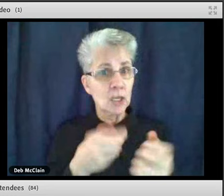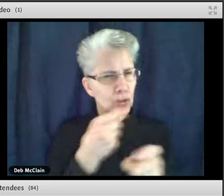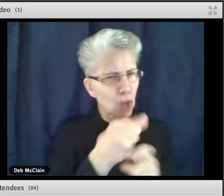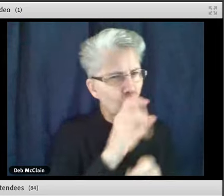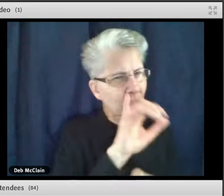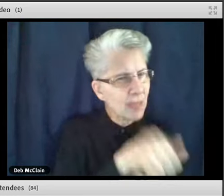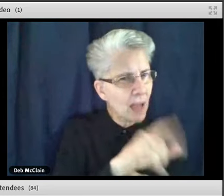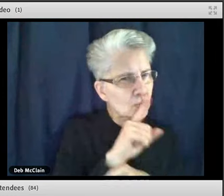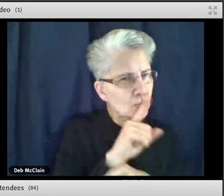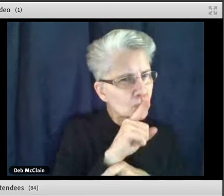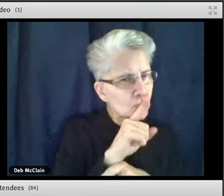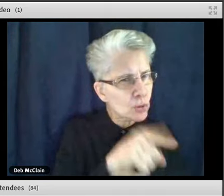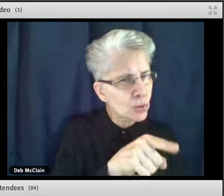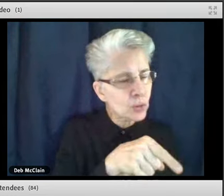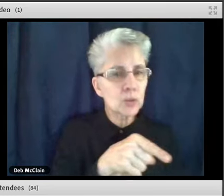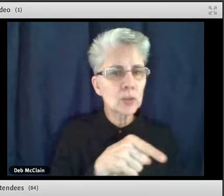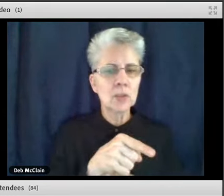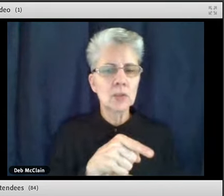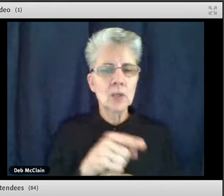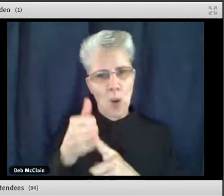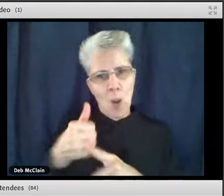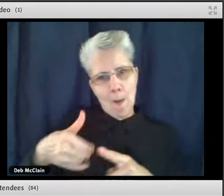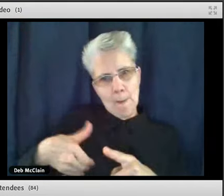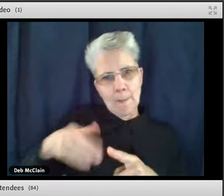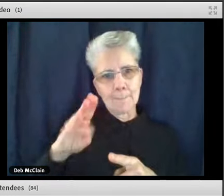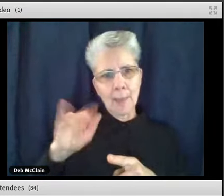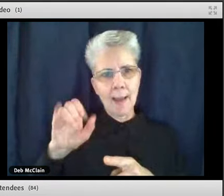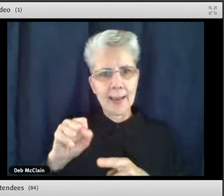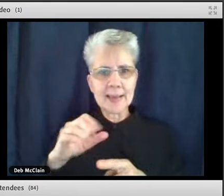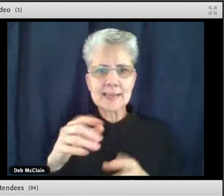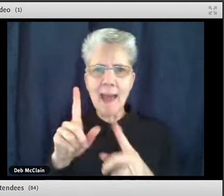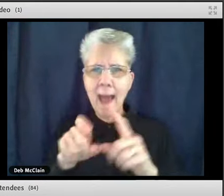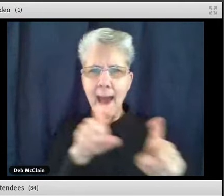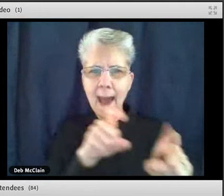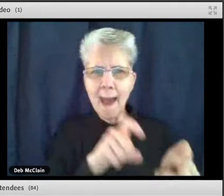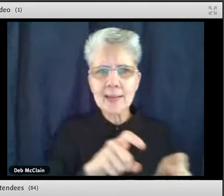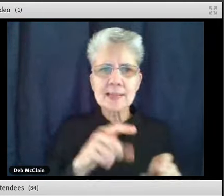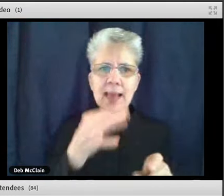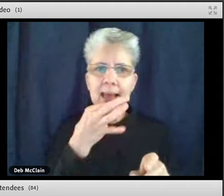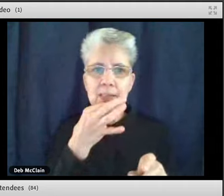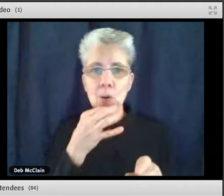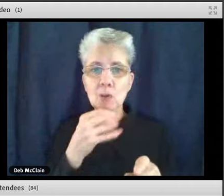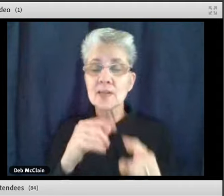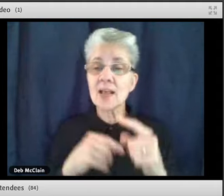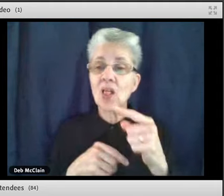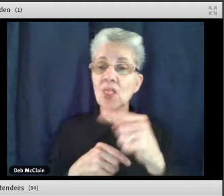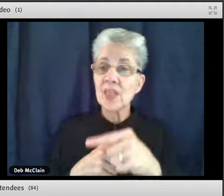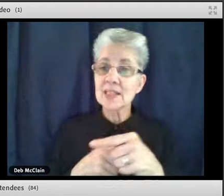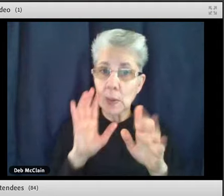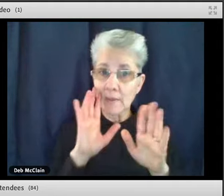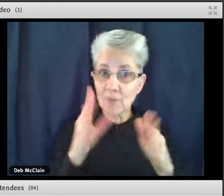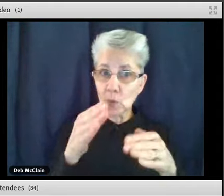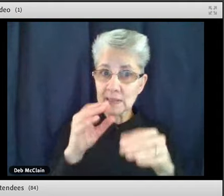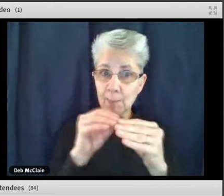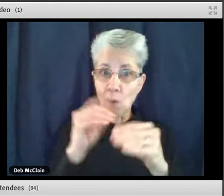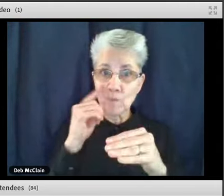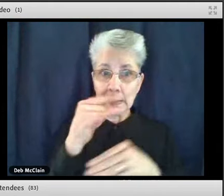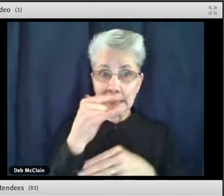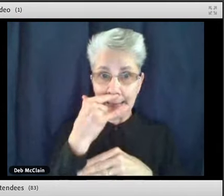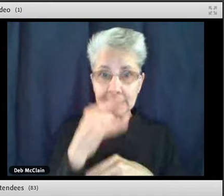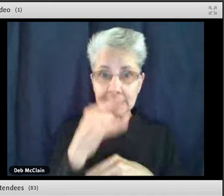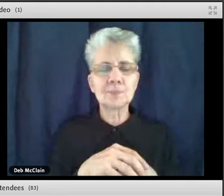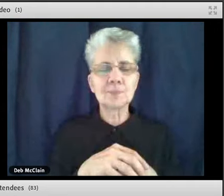claims, verify images and videos. There's a lot of them out there that are fake. Double check the numbers. I kind of trust the John